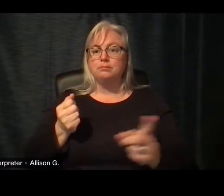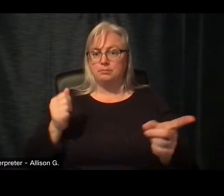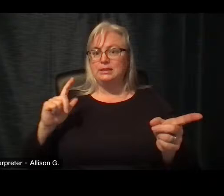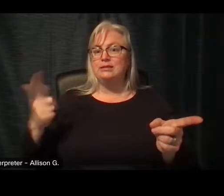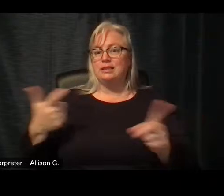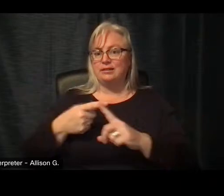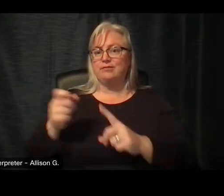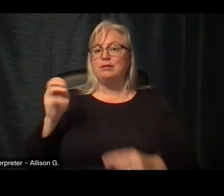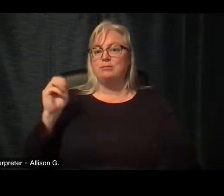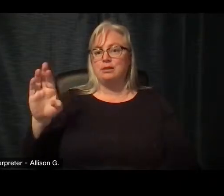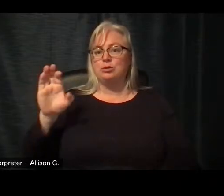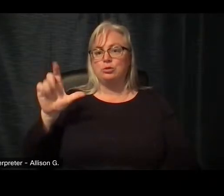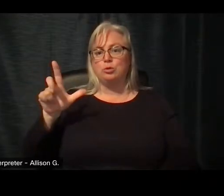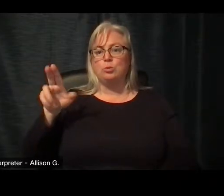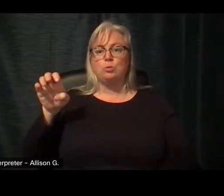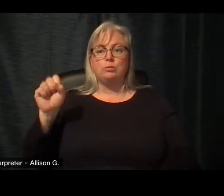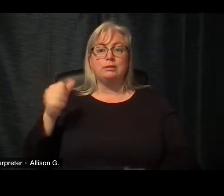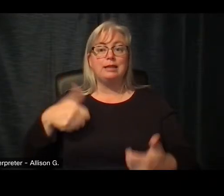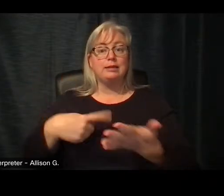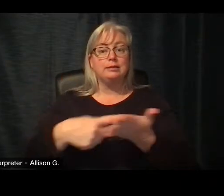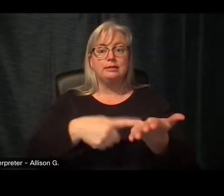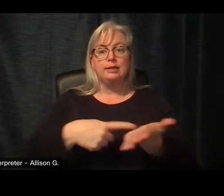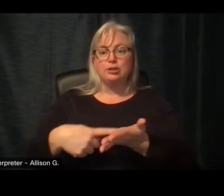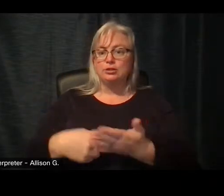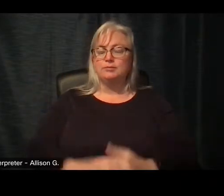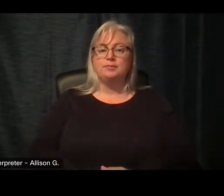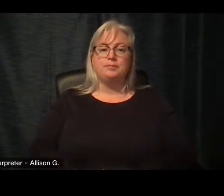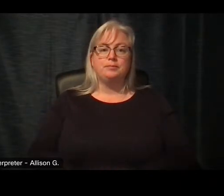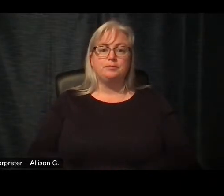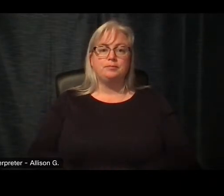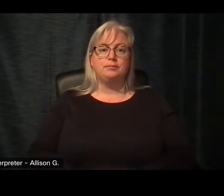Seconded by Mr. Clues. Discussion?